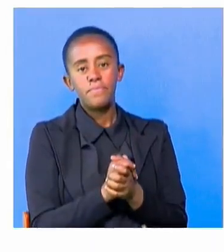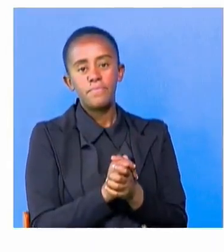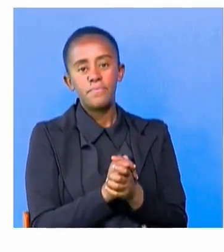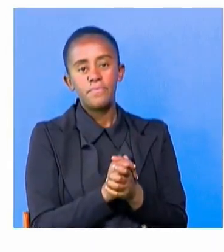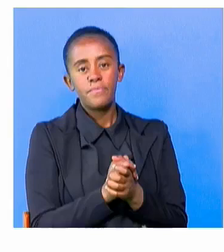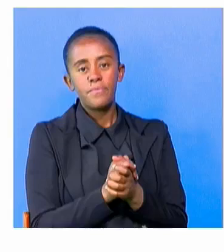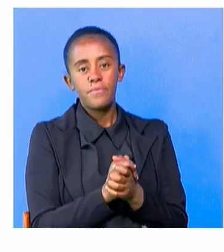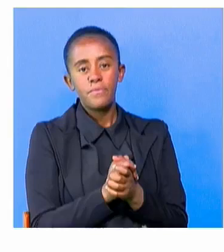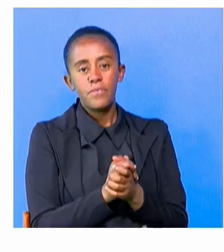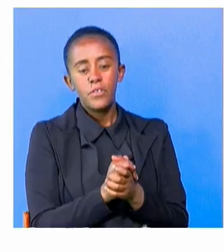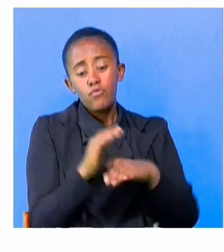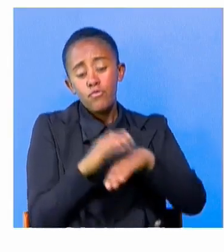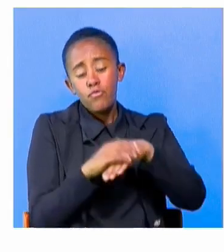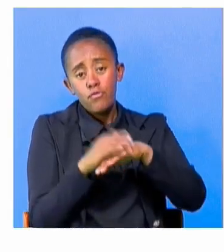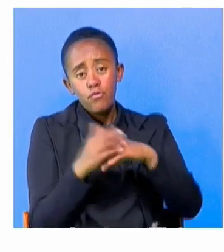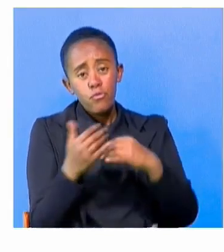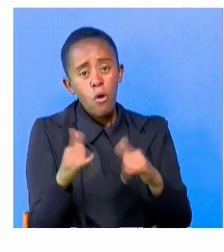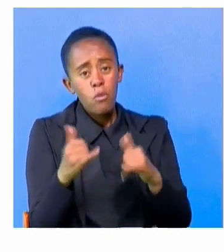football.